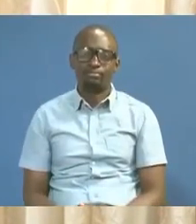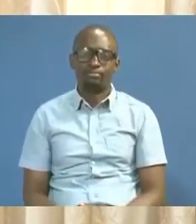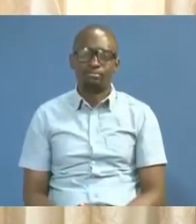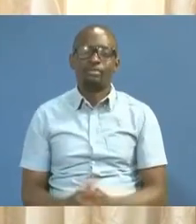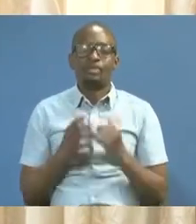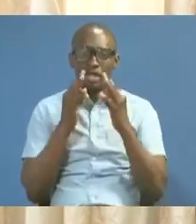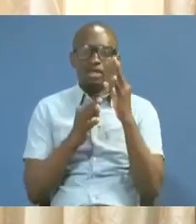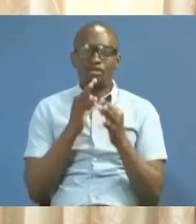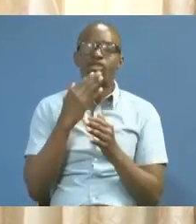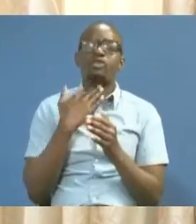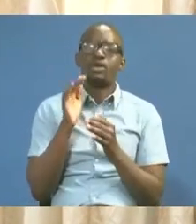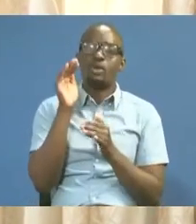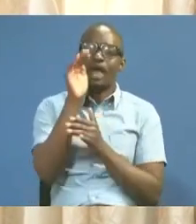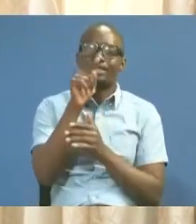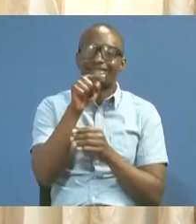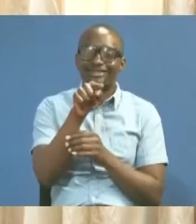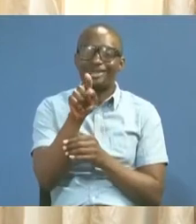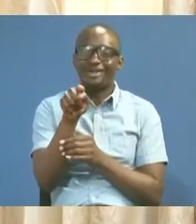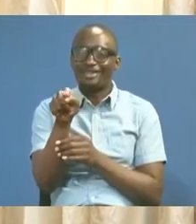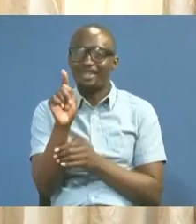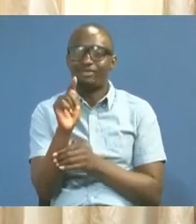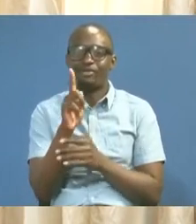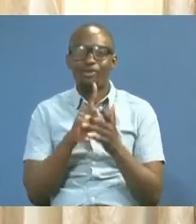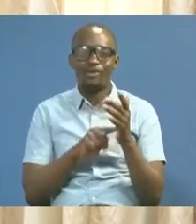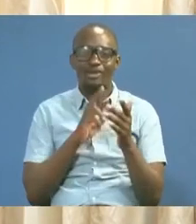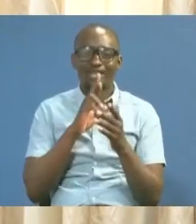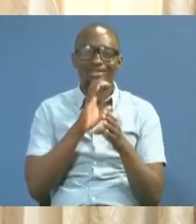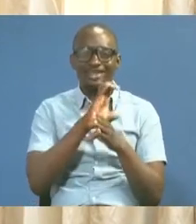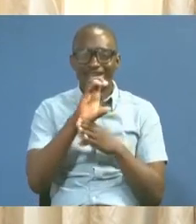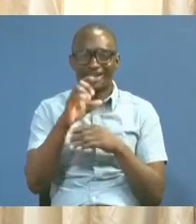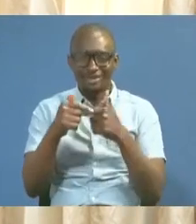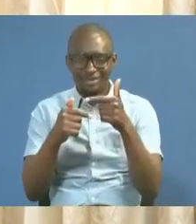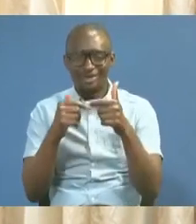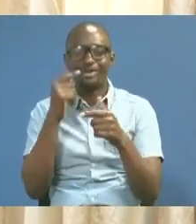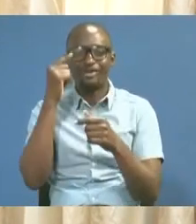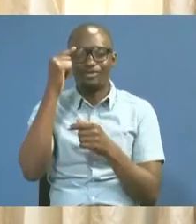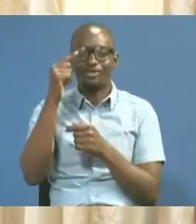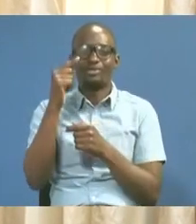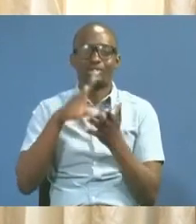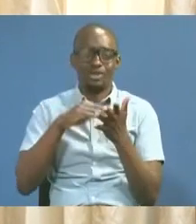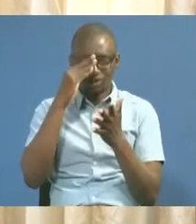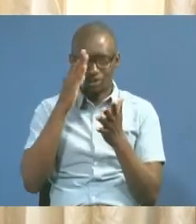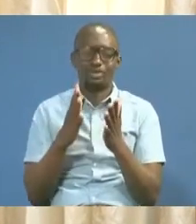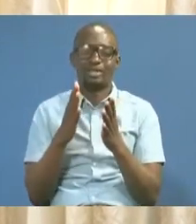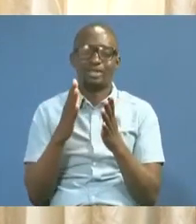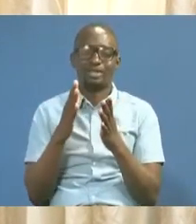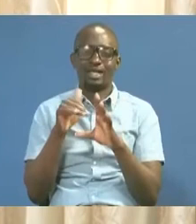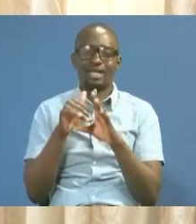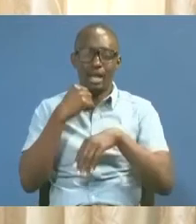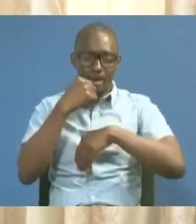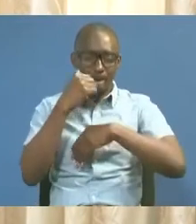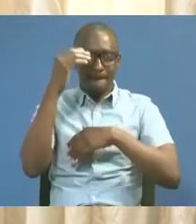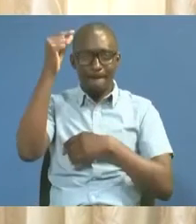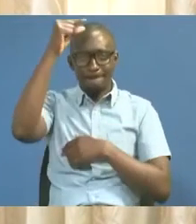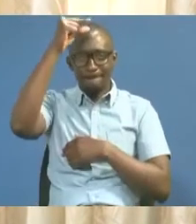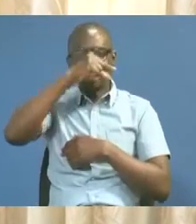You may want to ask yourself, what are the career prospects for students who undertake Bachelor of Arts